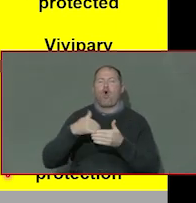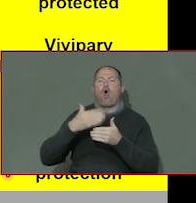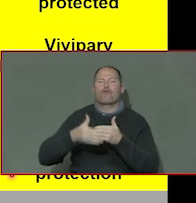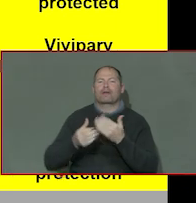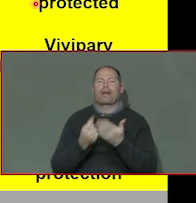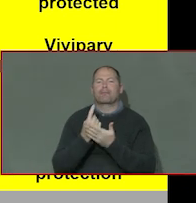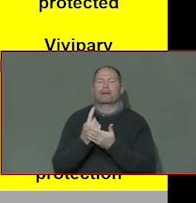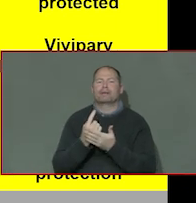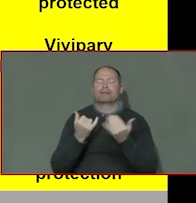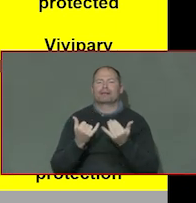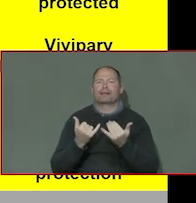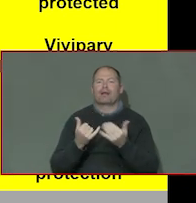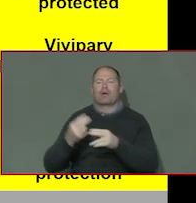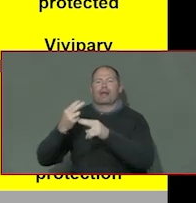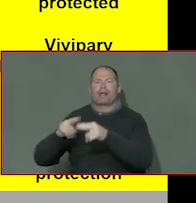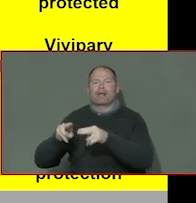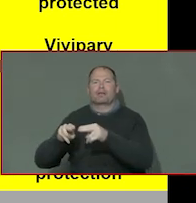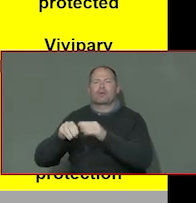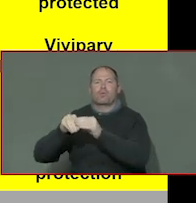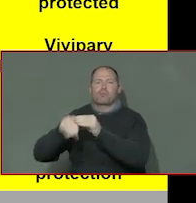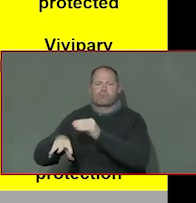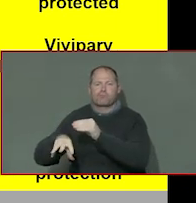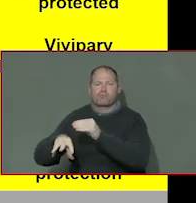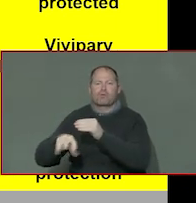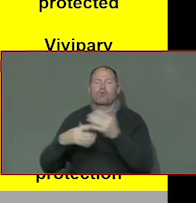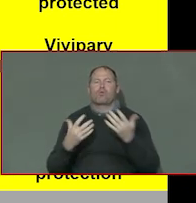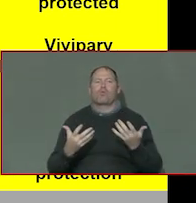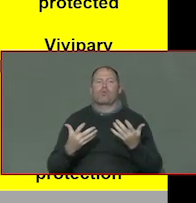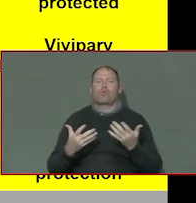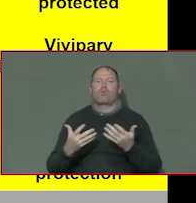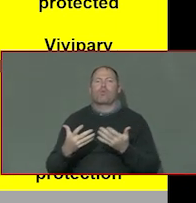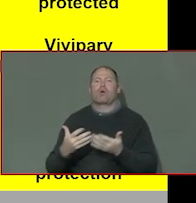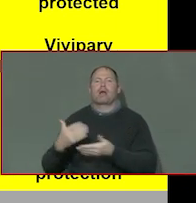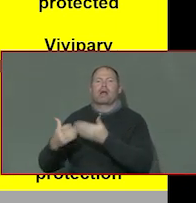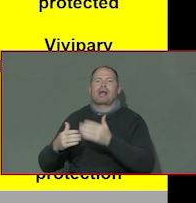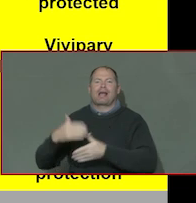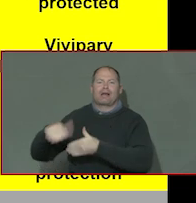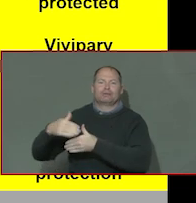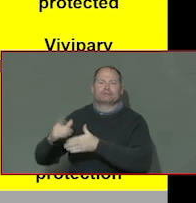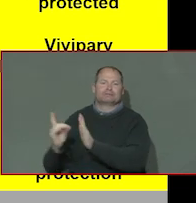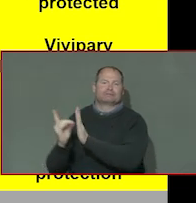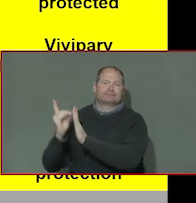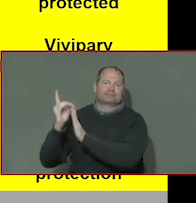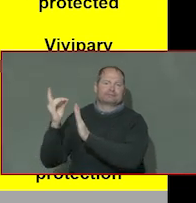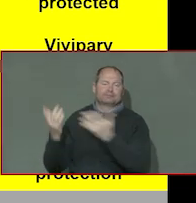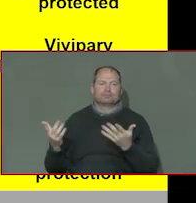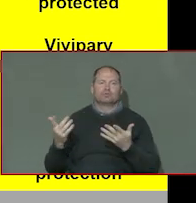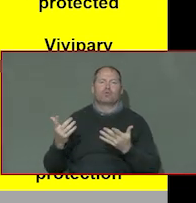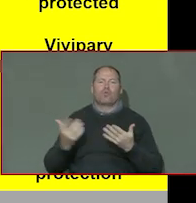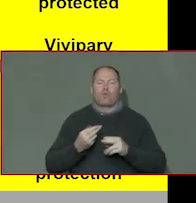are they going to lay an egg outside and let it develop outside of the body? Are they going to have the